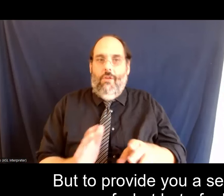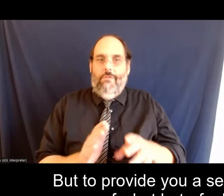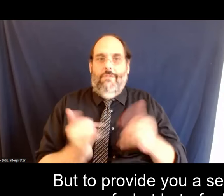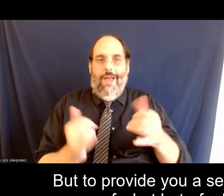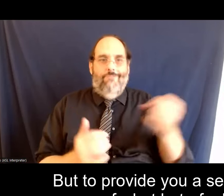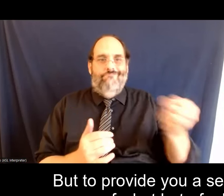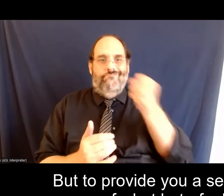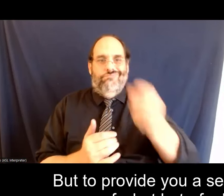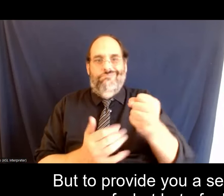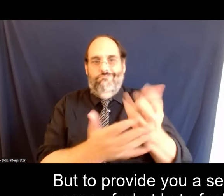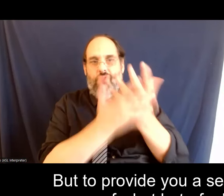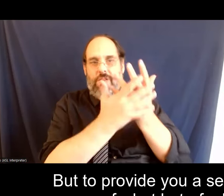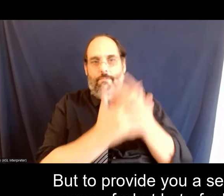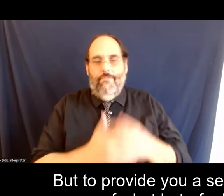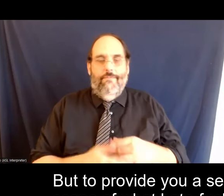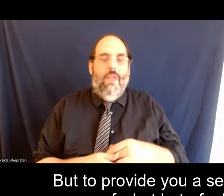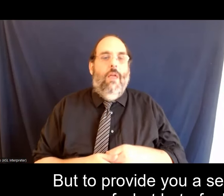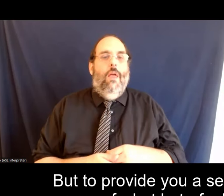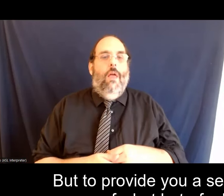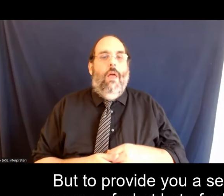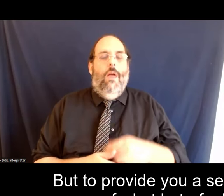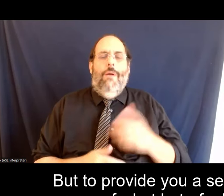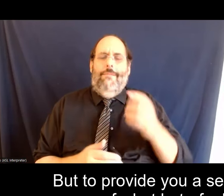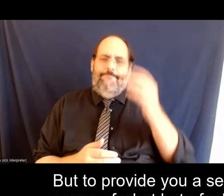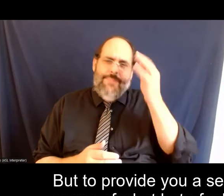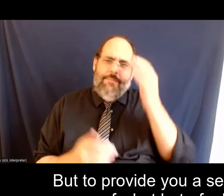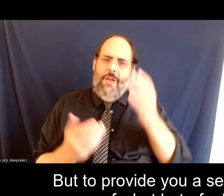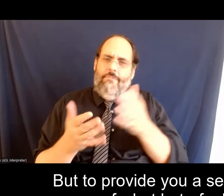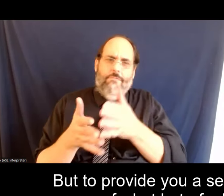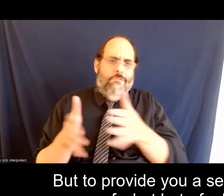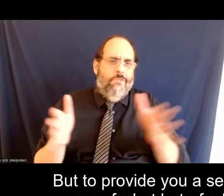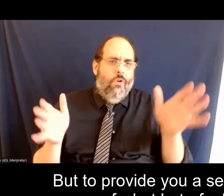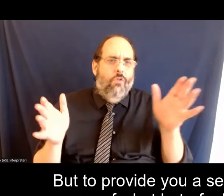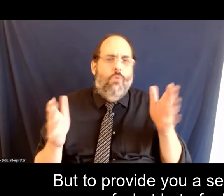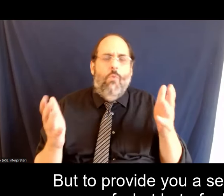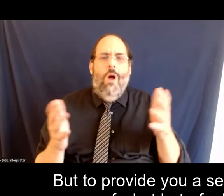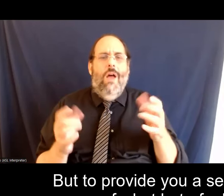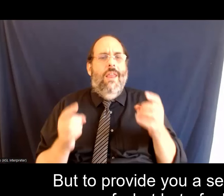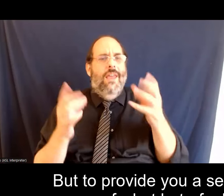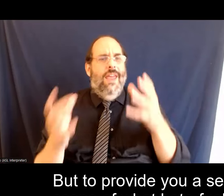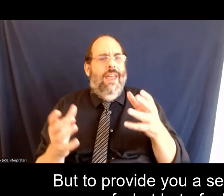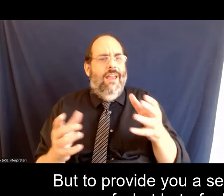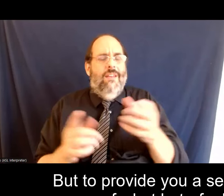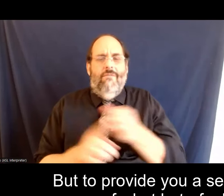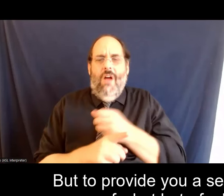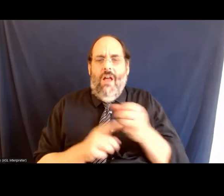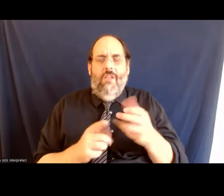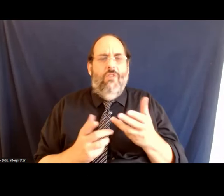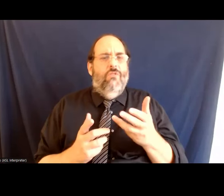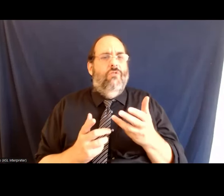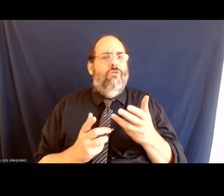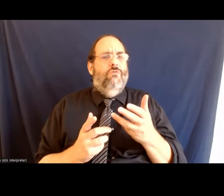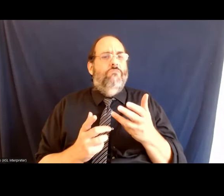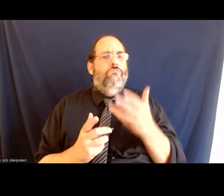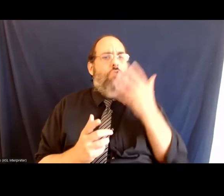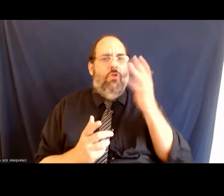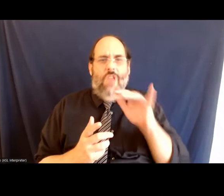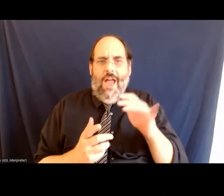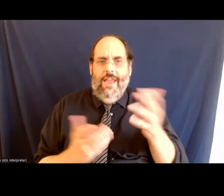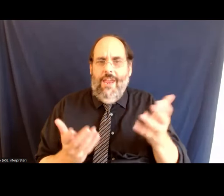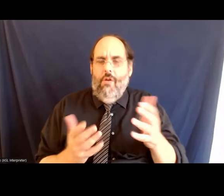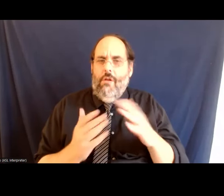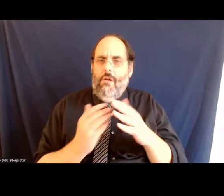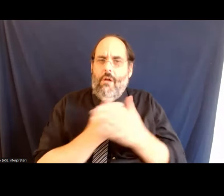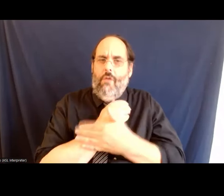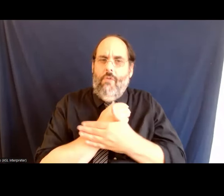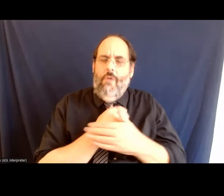you a sense of the breadth and scope of what hate-fueled violence looks like in our country, I want to